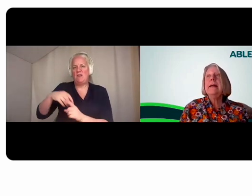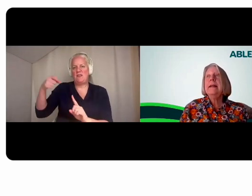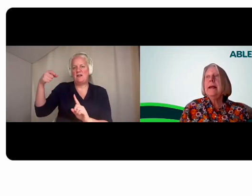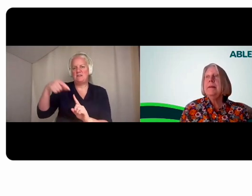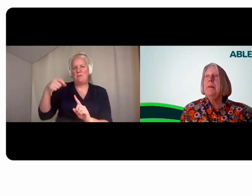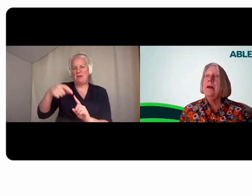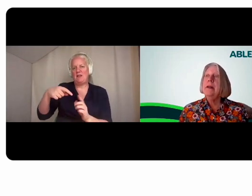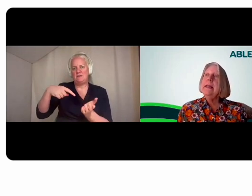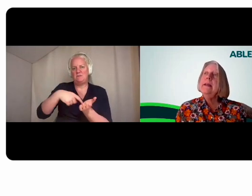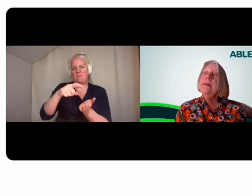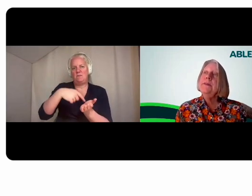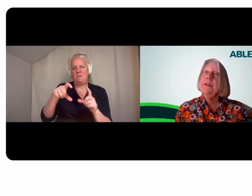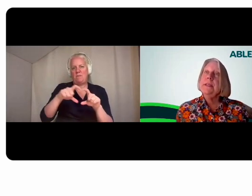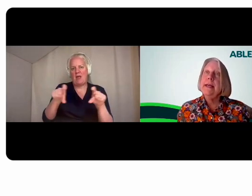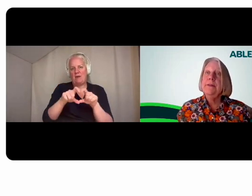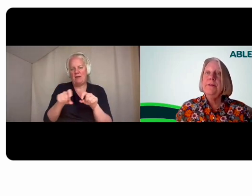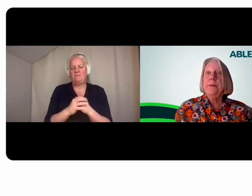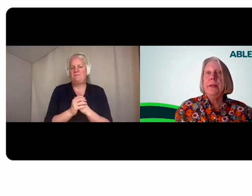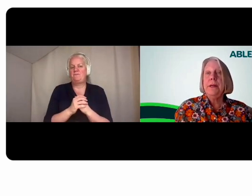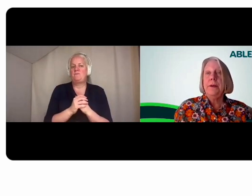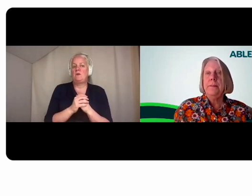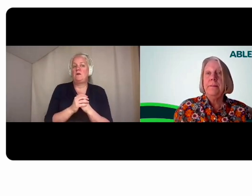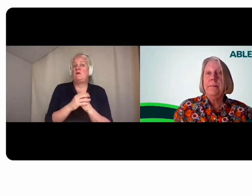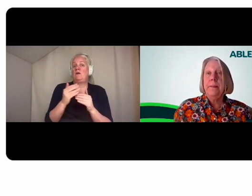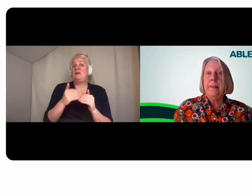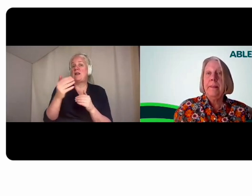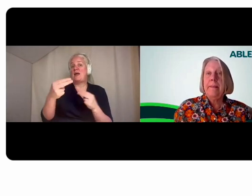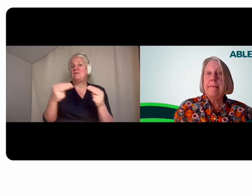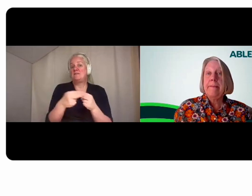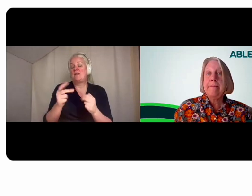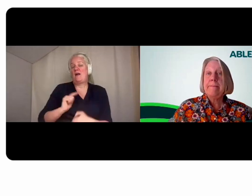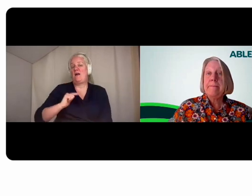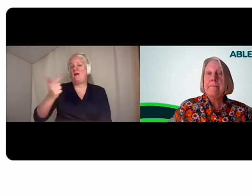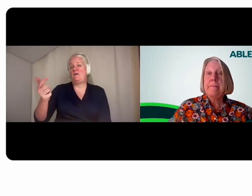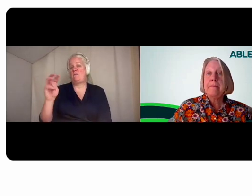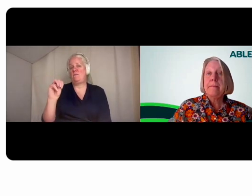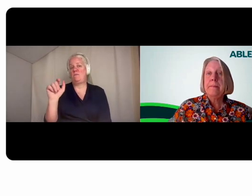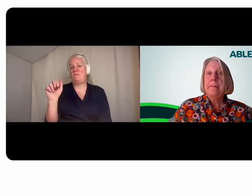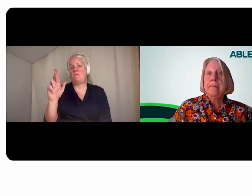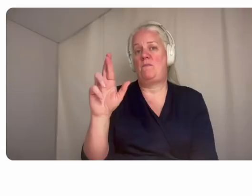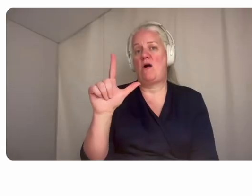Okay, next slide. And Marlene, if you could take it from here.